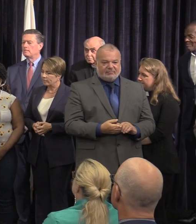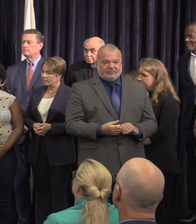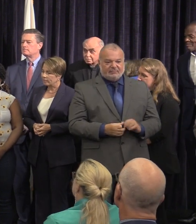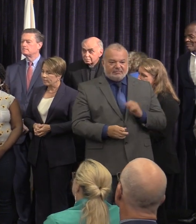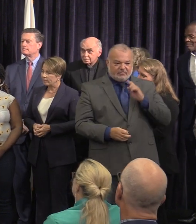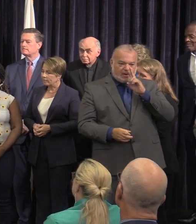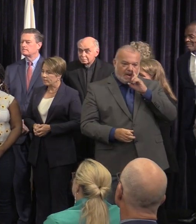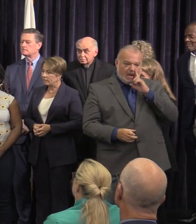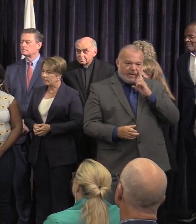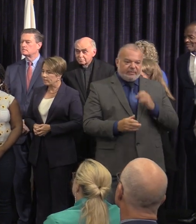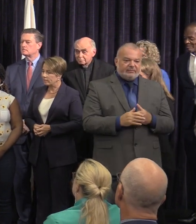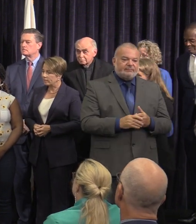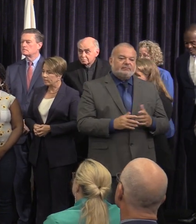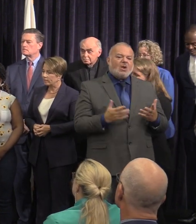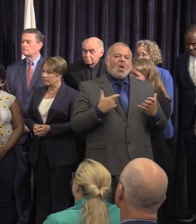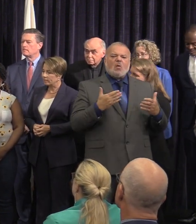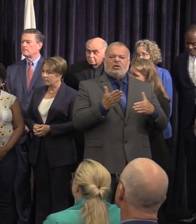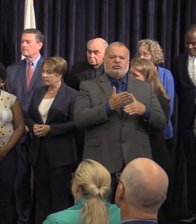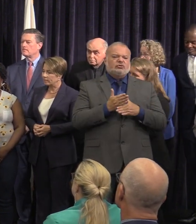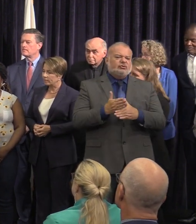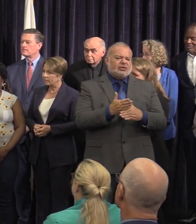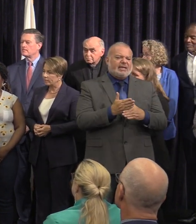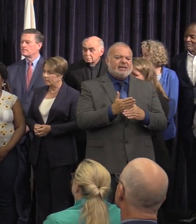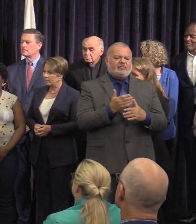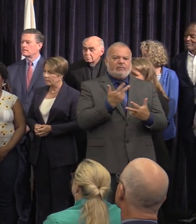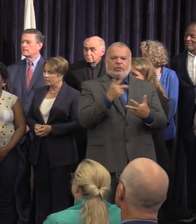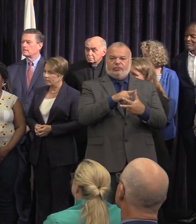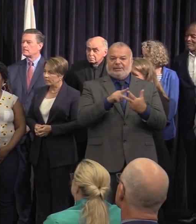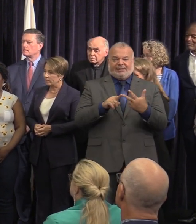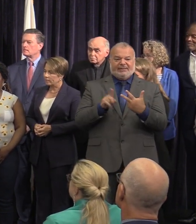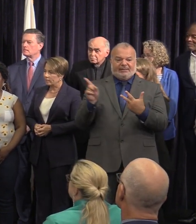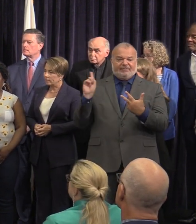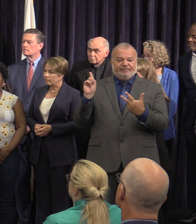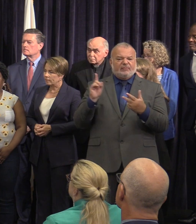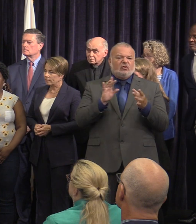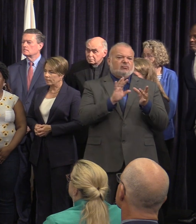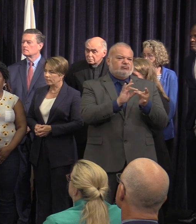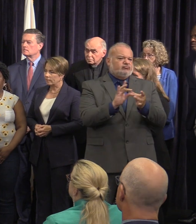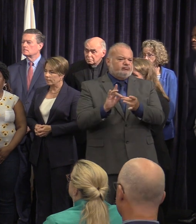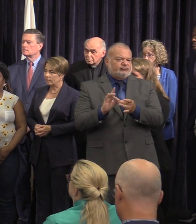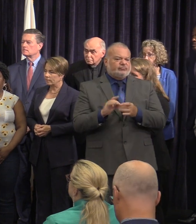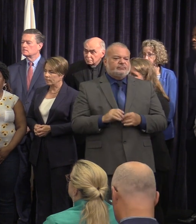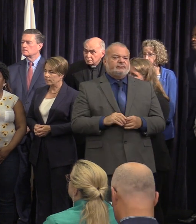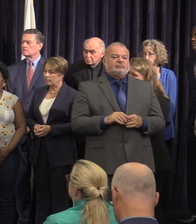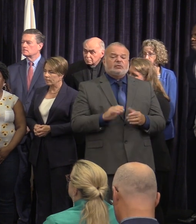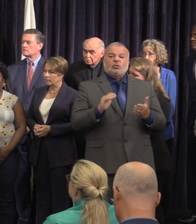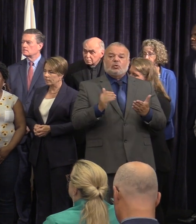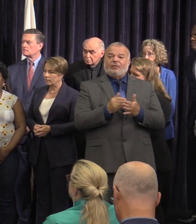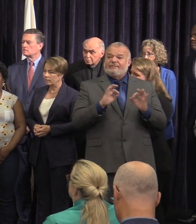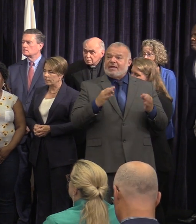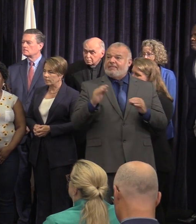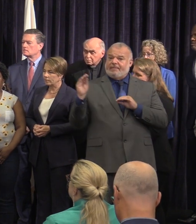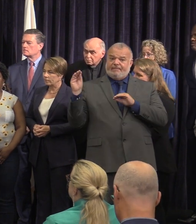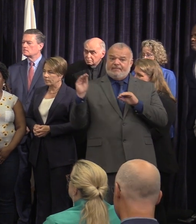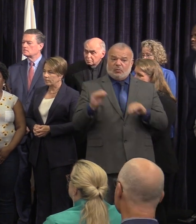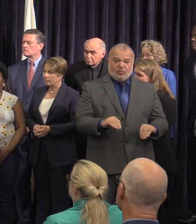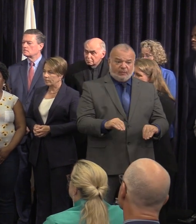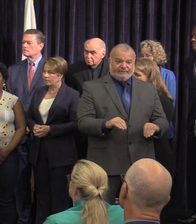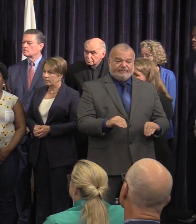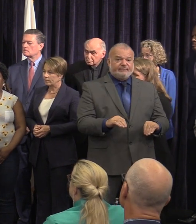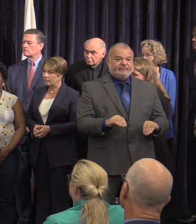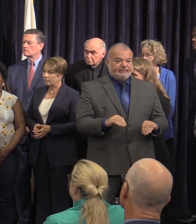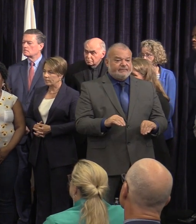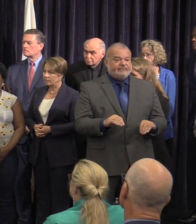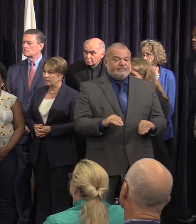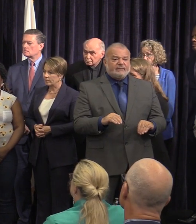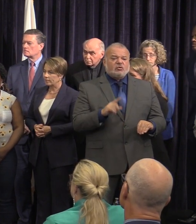I wanted to share those stories with you to say that the new families who are coming to our communities are